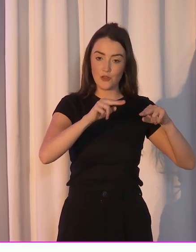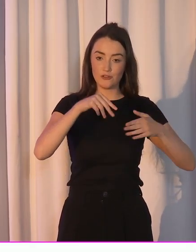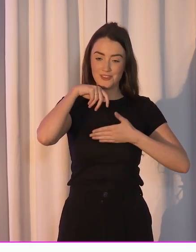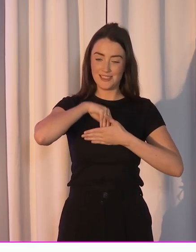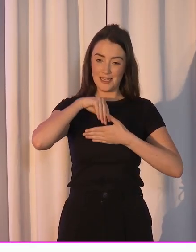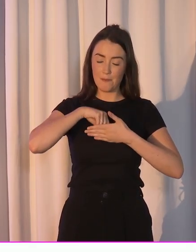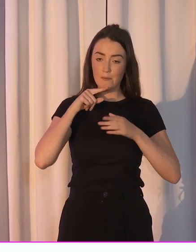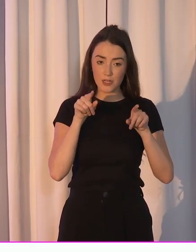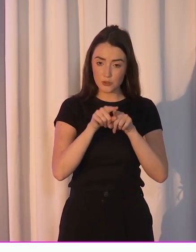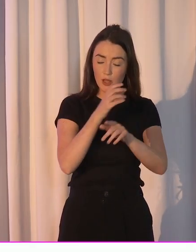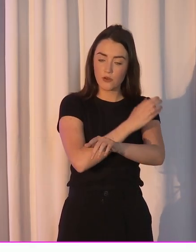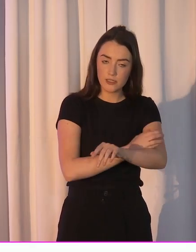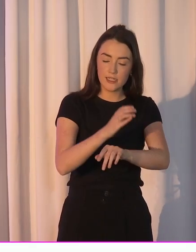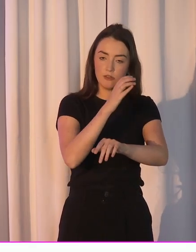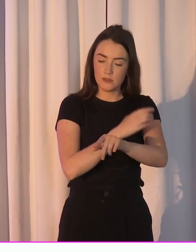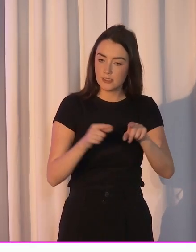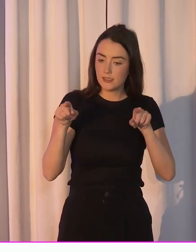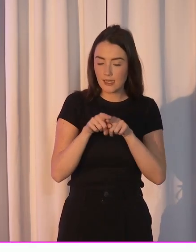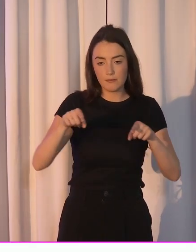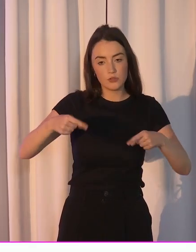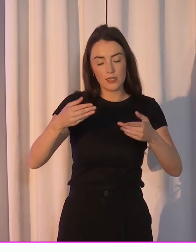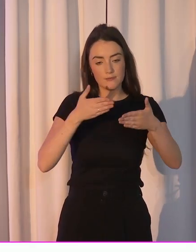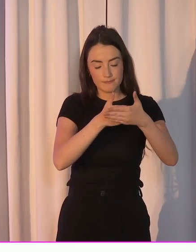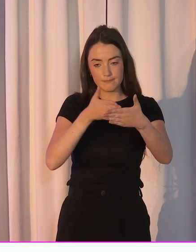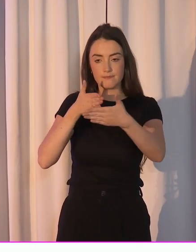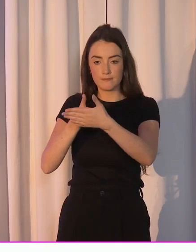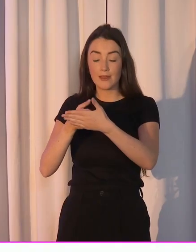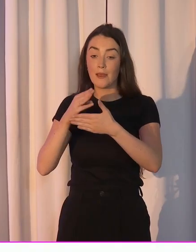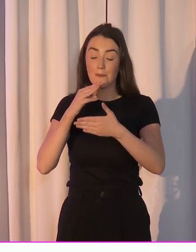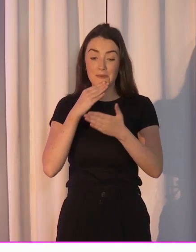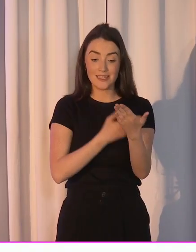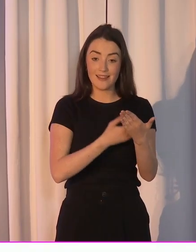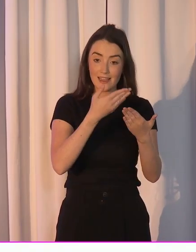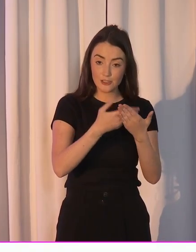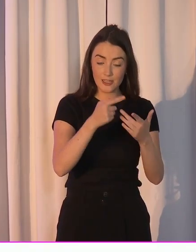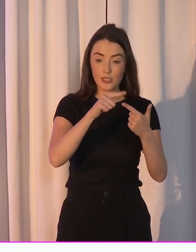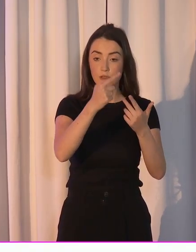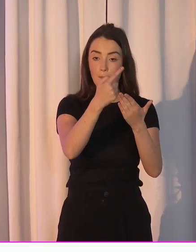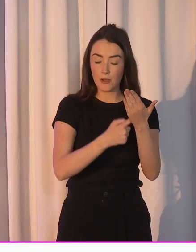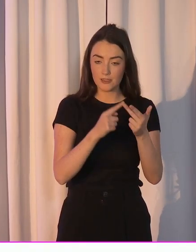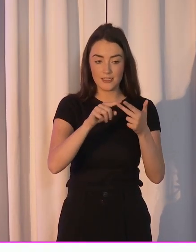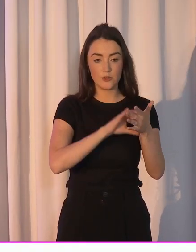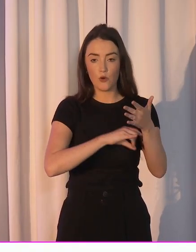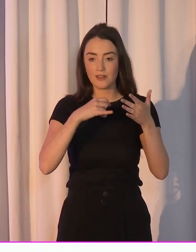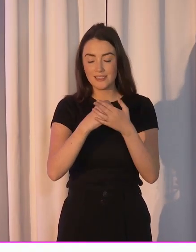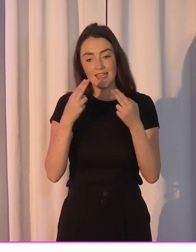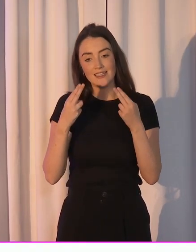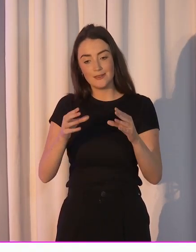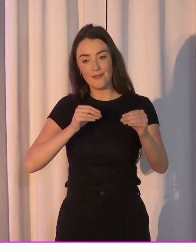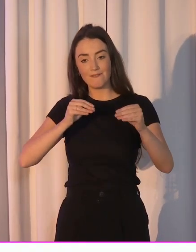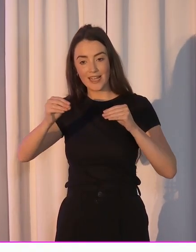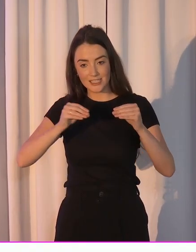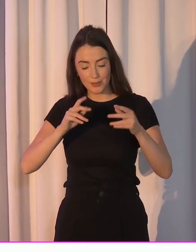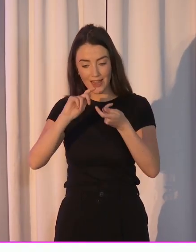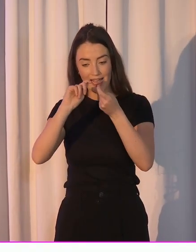deep-rooted, but are continuously evolving, making it crucial for legislation, policies and organisations to stay flexible, adaptive